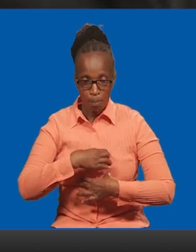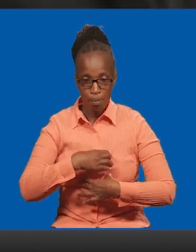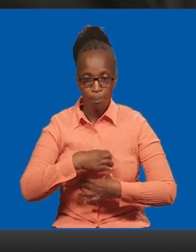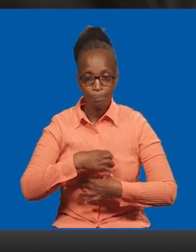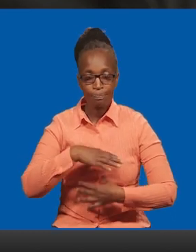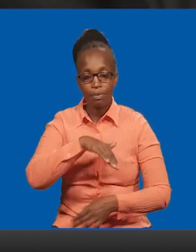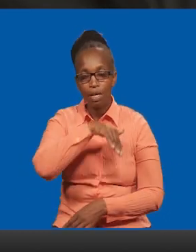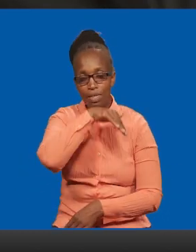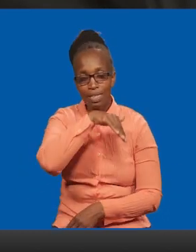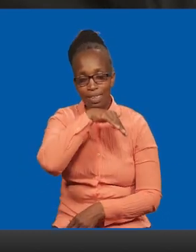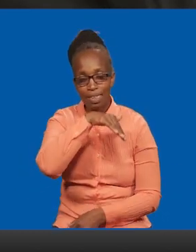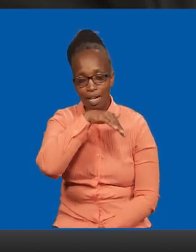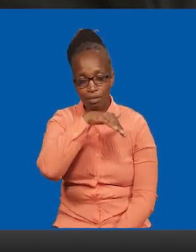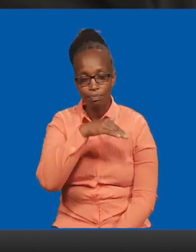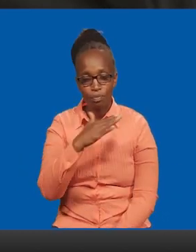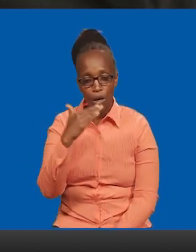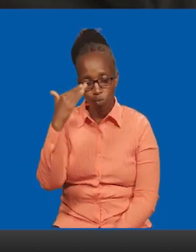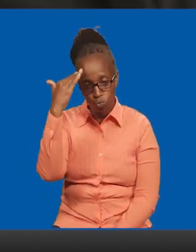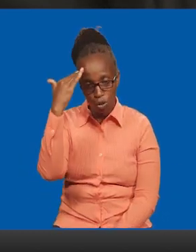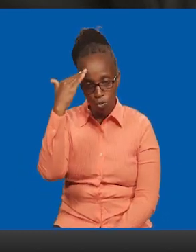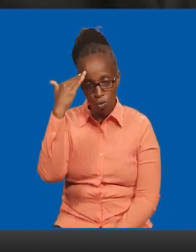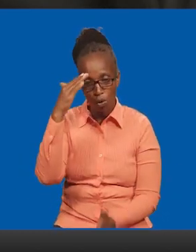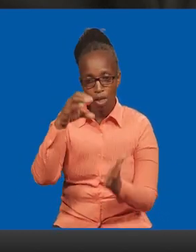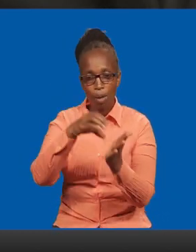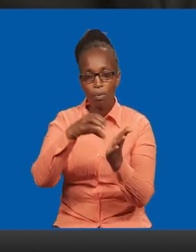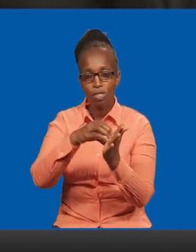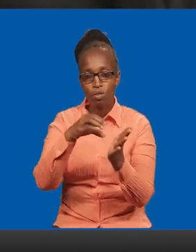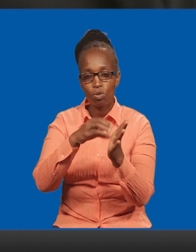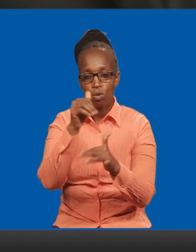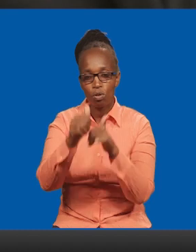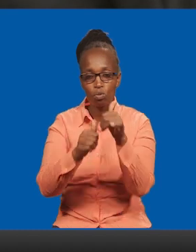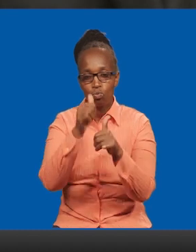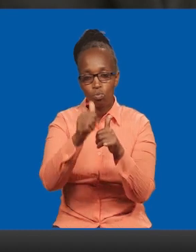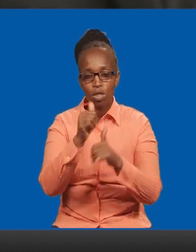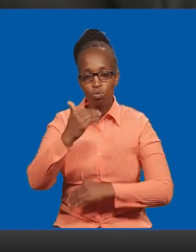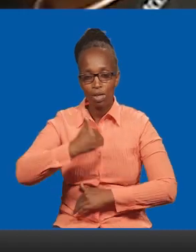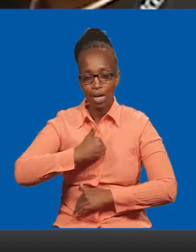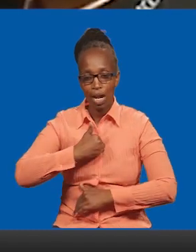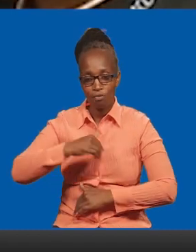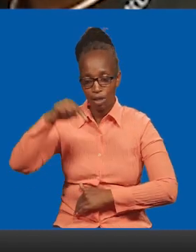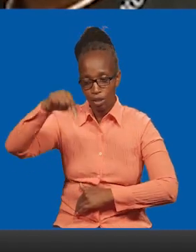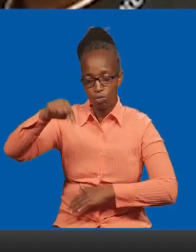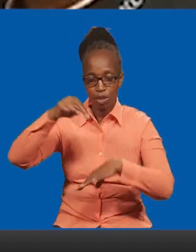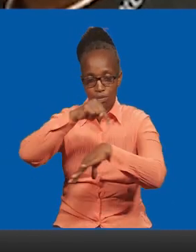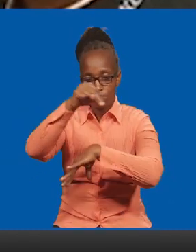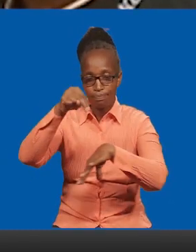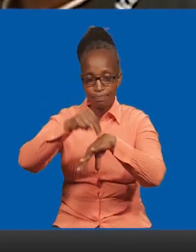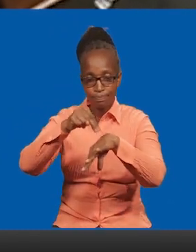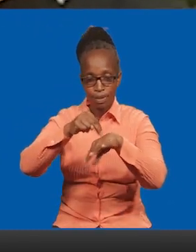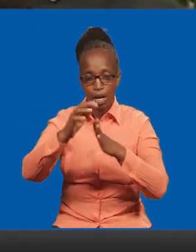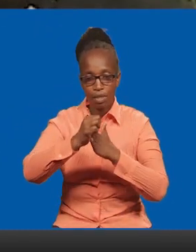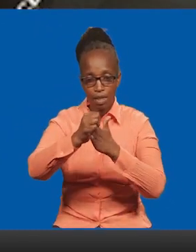Right Honorable Odinga, we recognize the cardinal position you hold in our